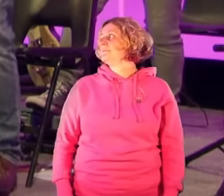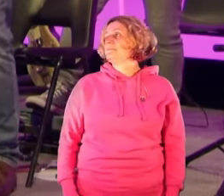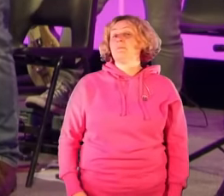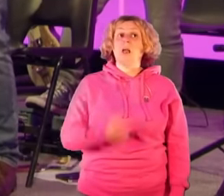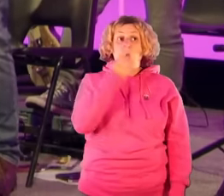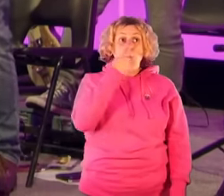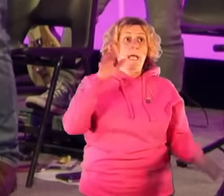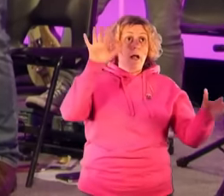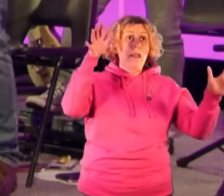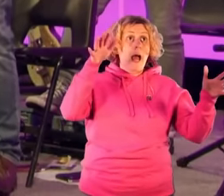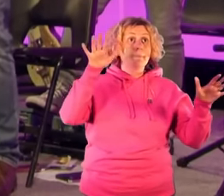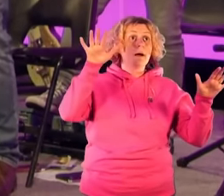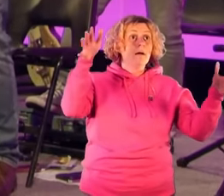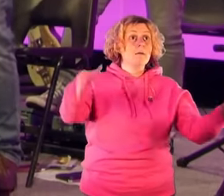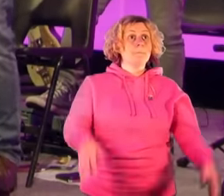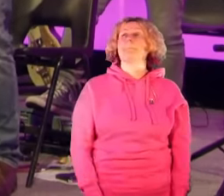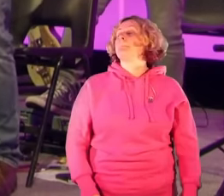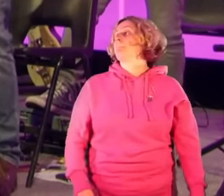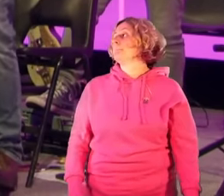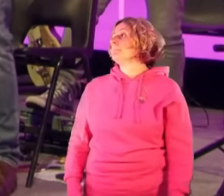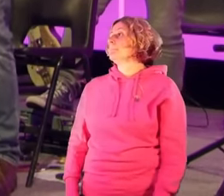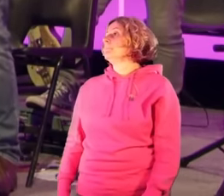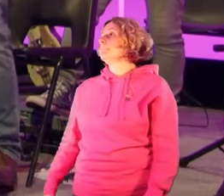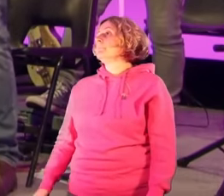clap your hands.